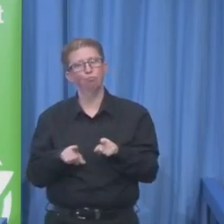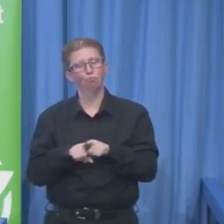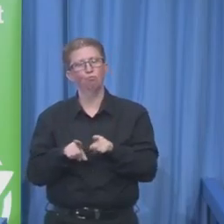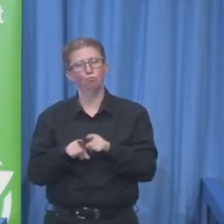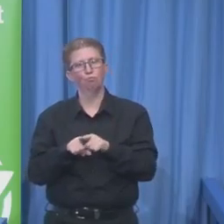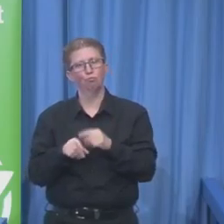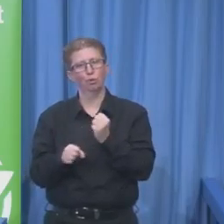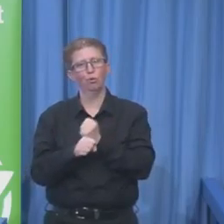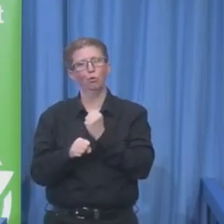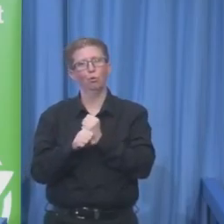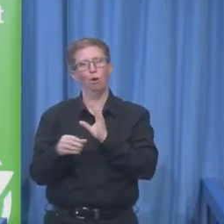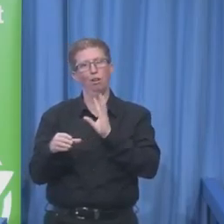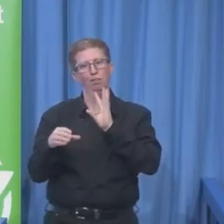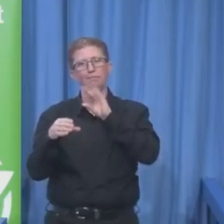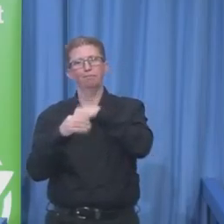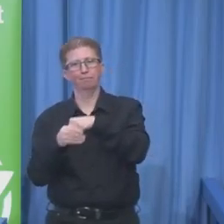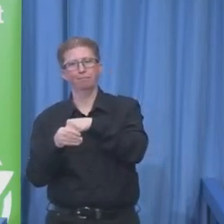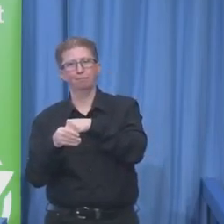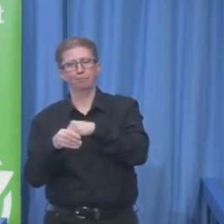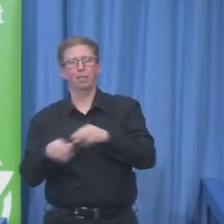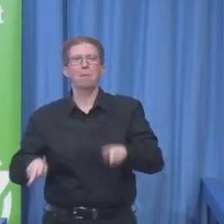Living.